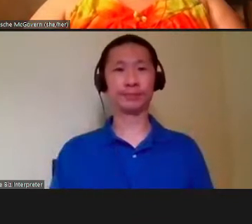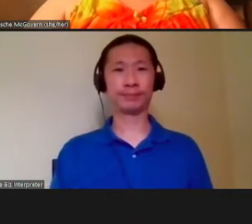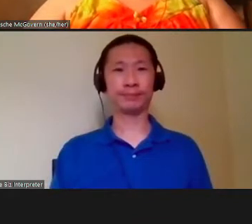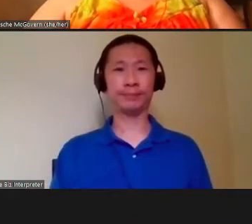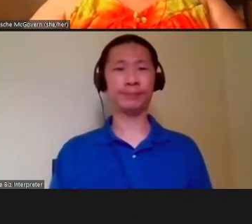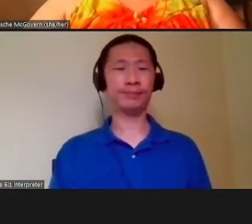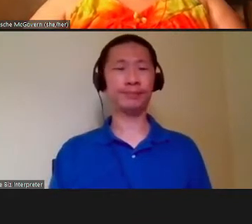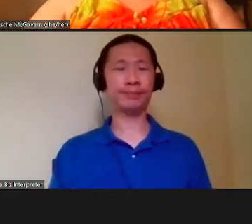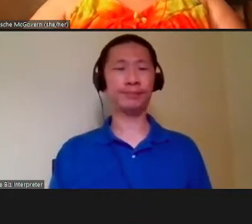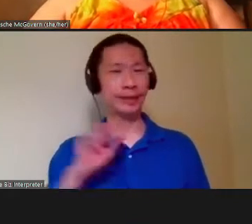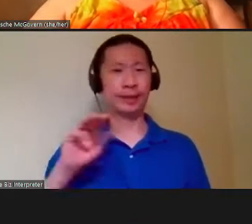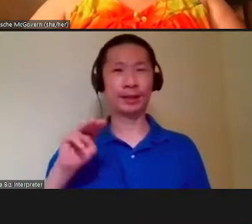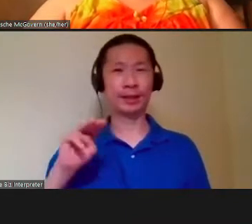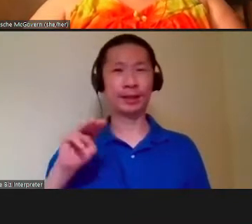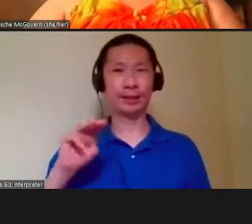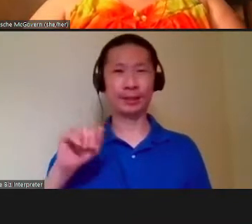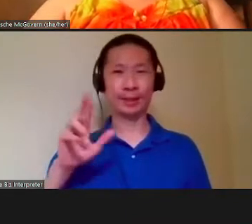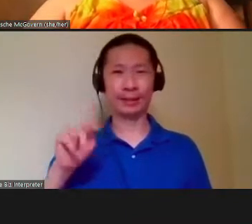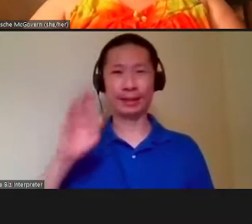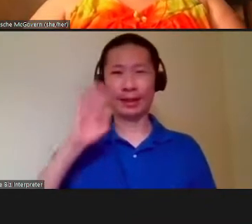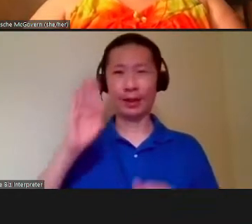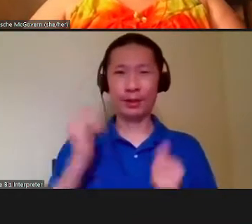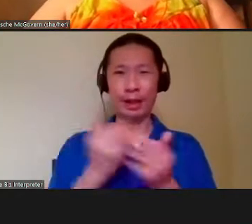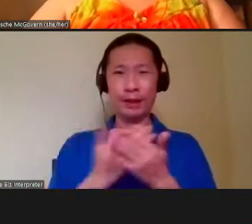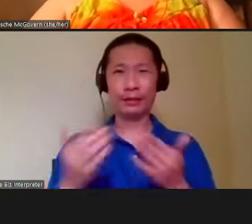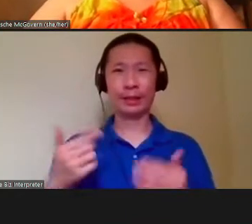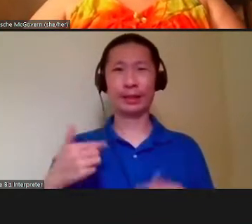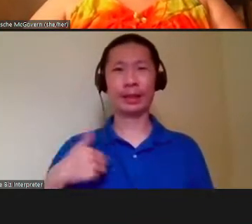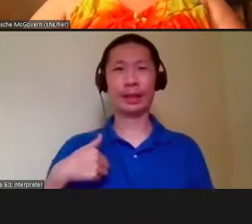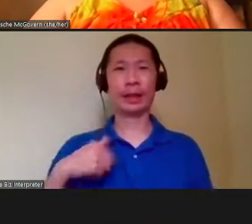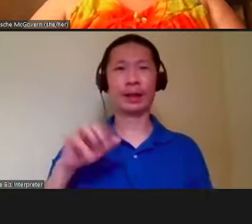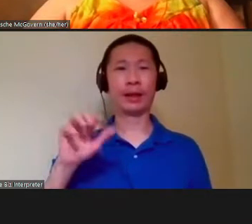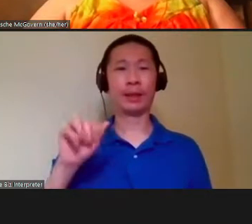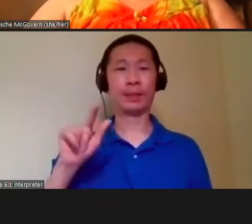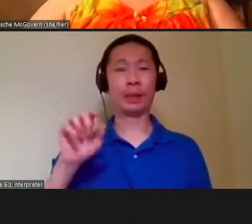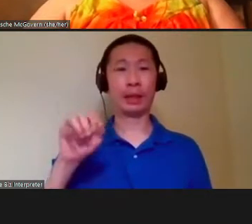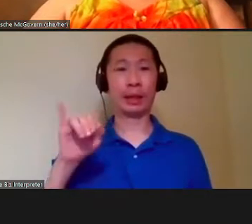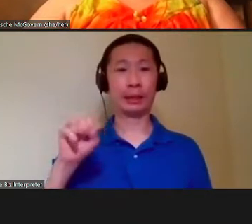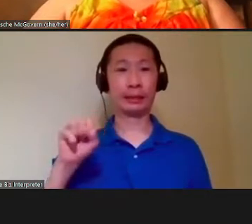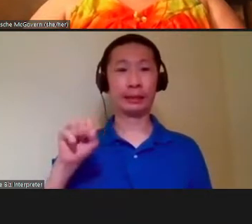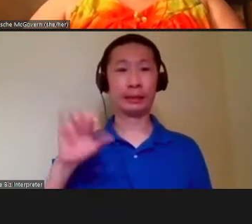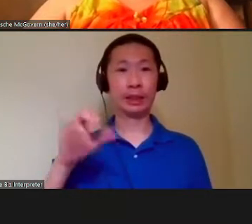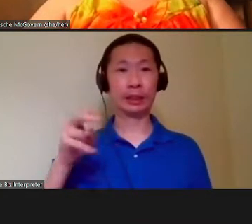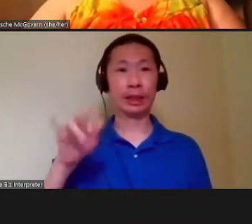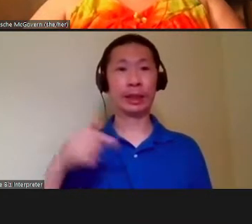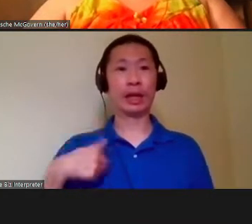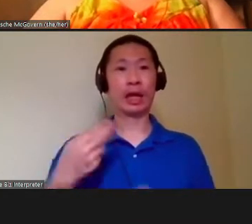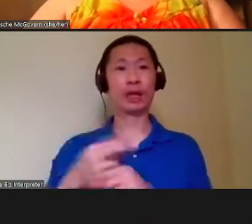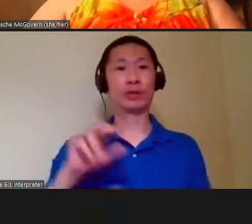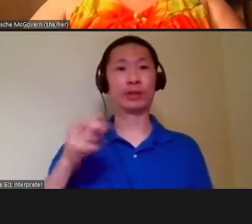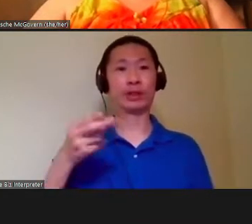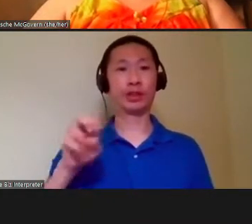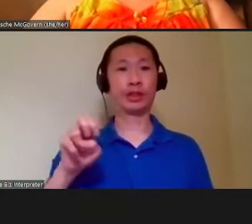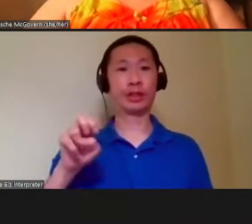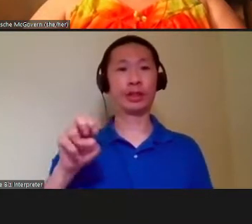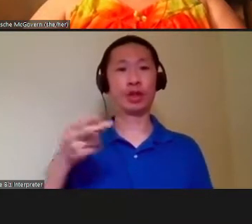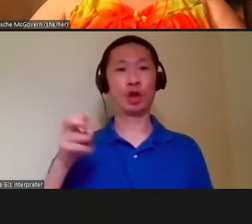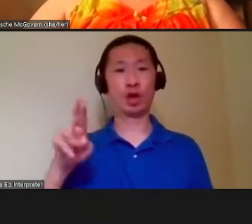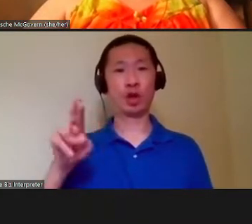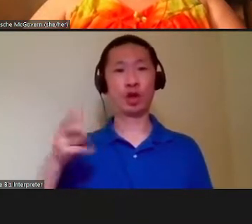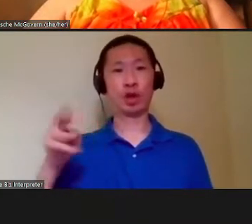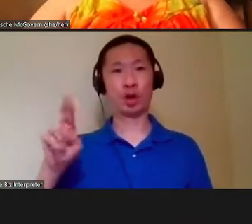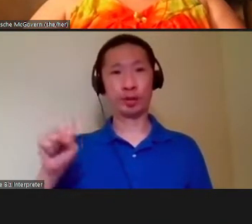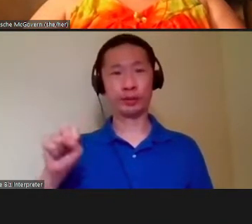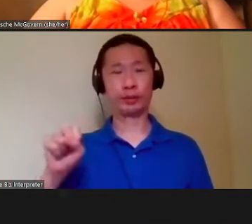Thank you, Margaret. Hi, everyone. I'm Alexis Chaney. I use she, her pronouns, and